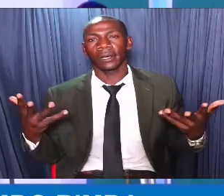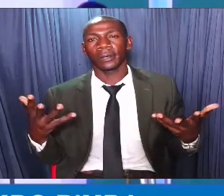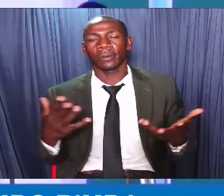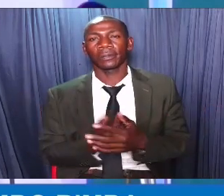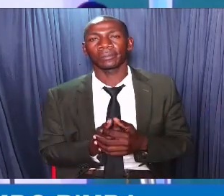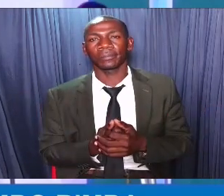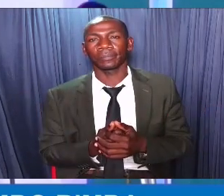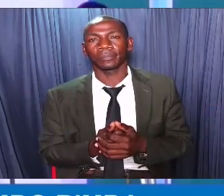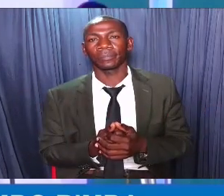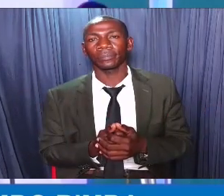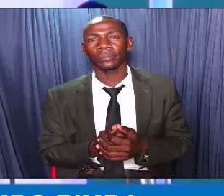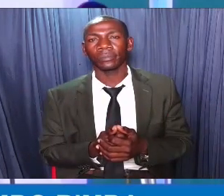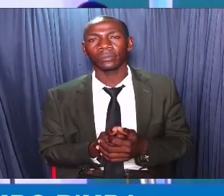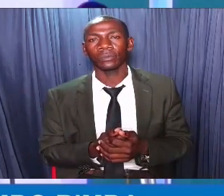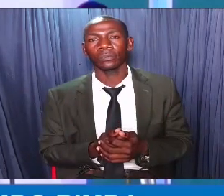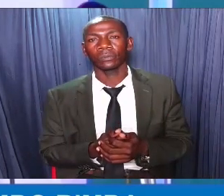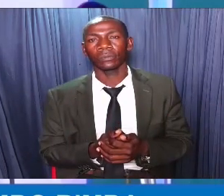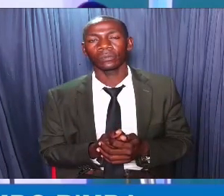Hallelujah. Hallelujah.